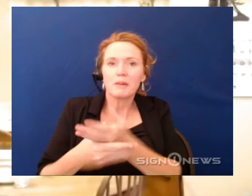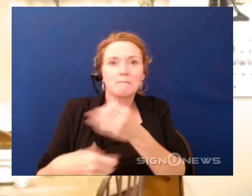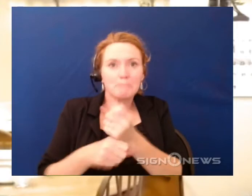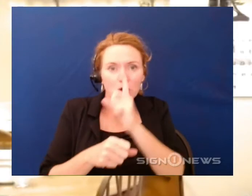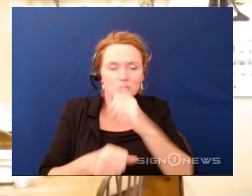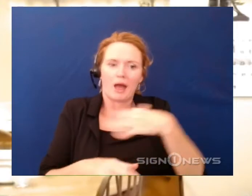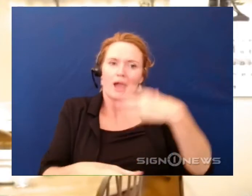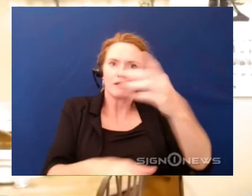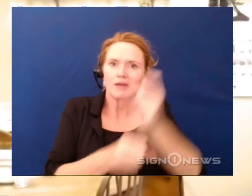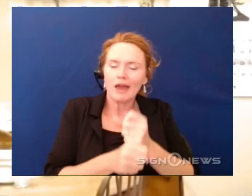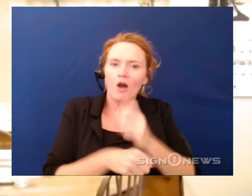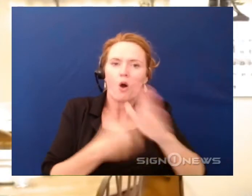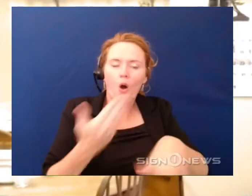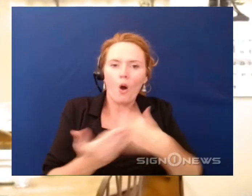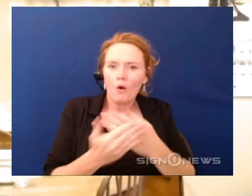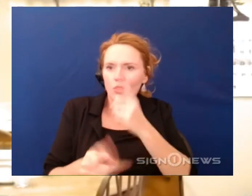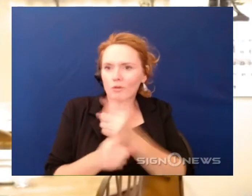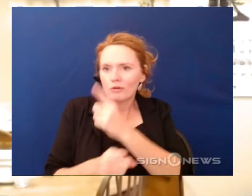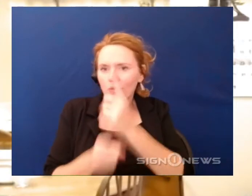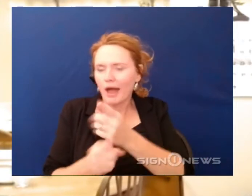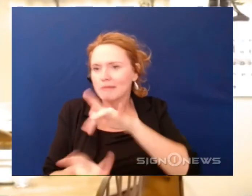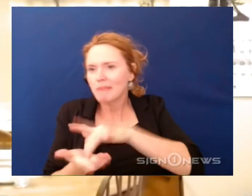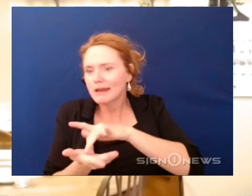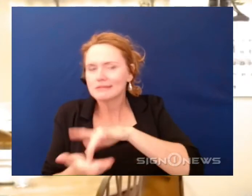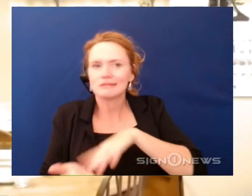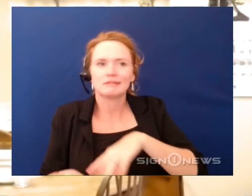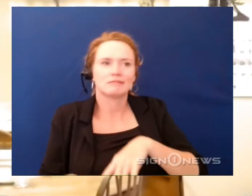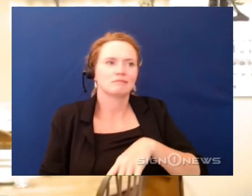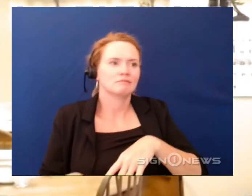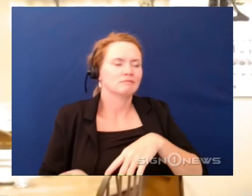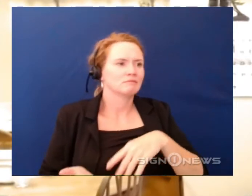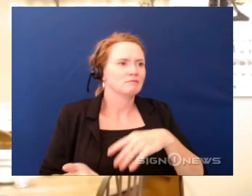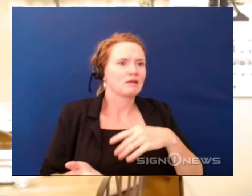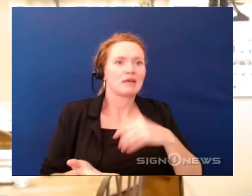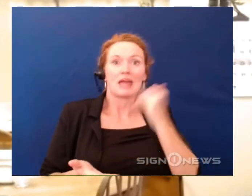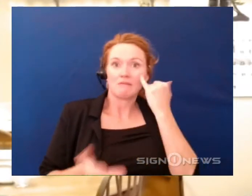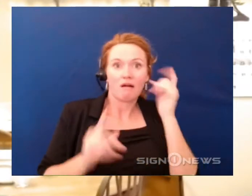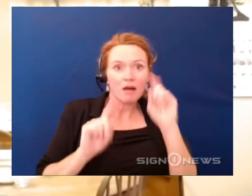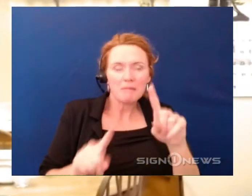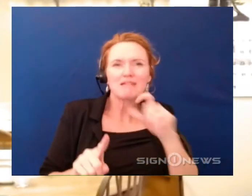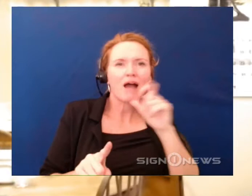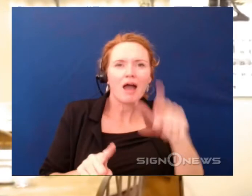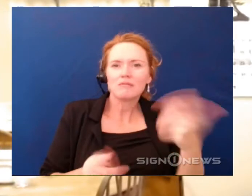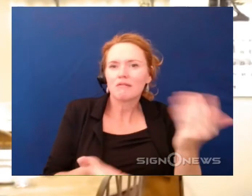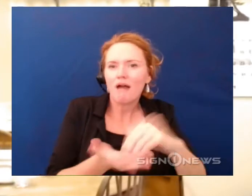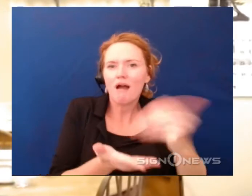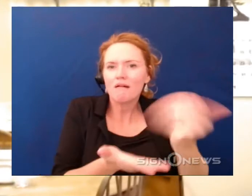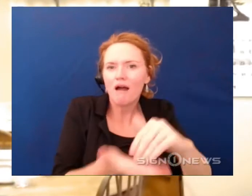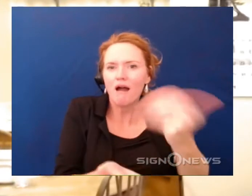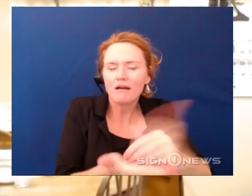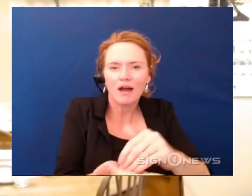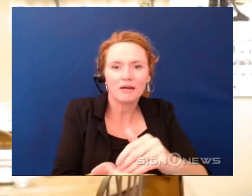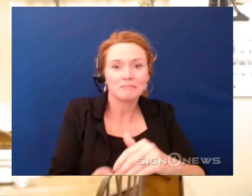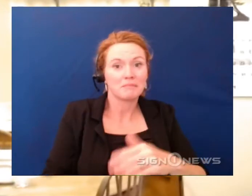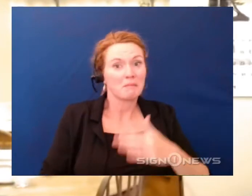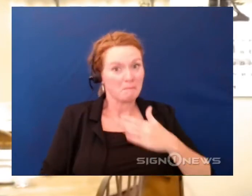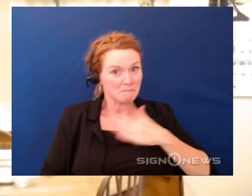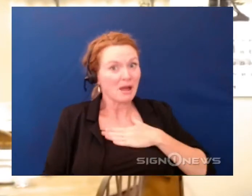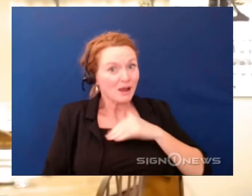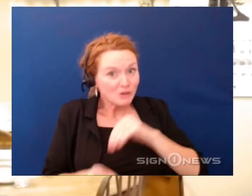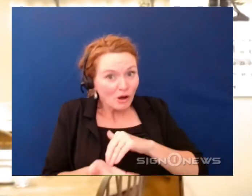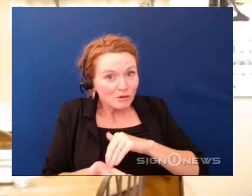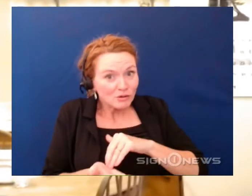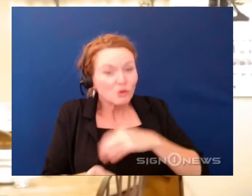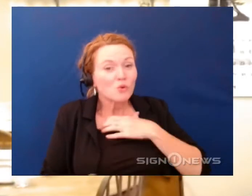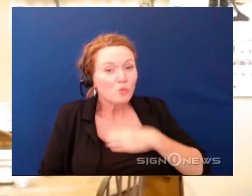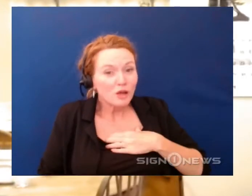proper medication and not coming back with the same illness every time. My doctor wishes that all of their patients